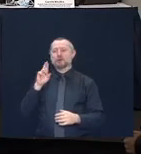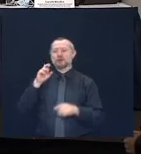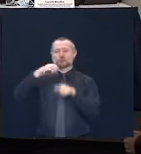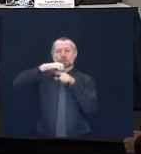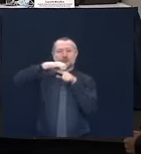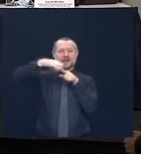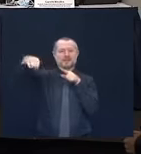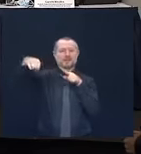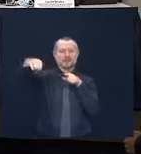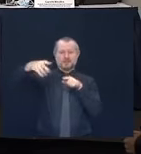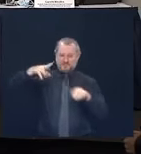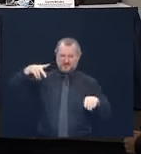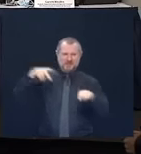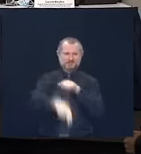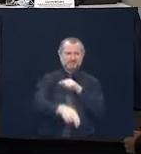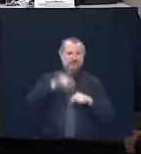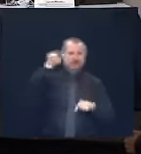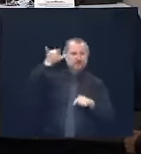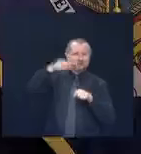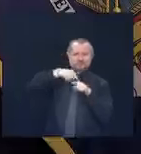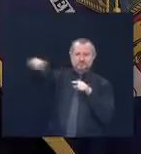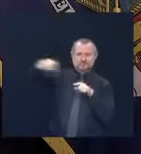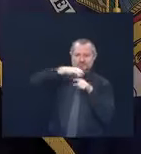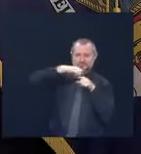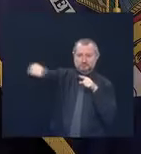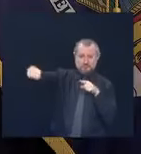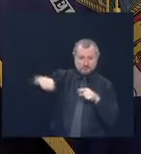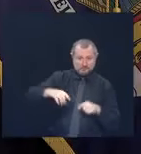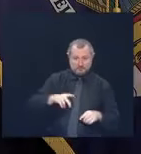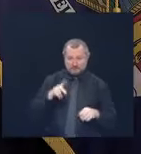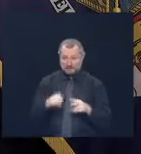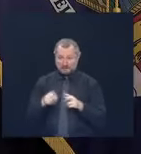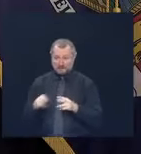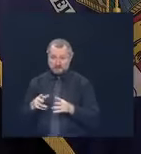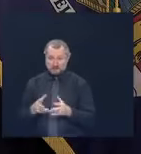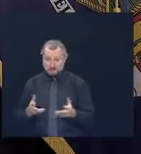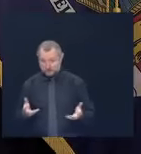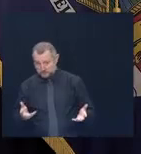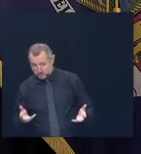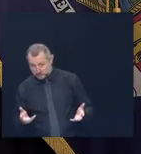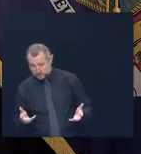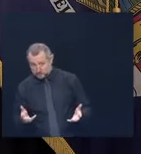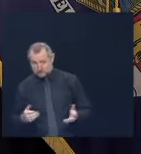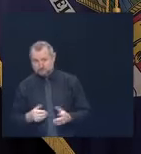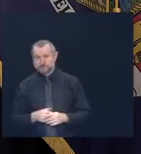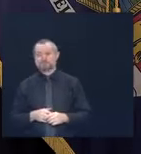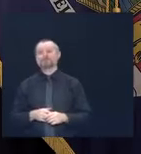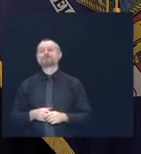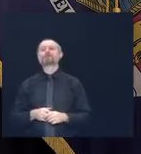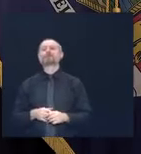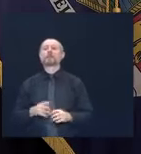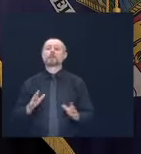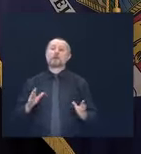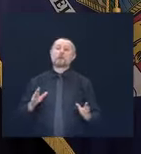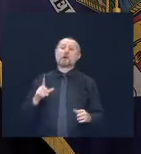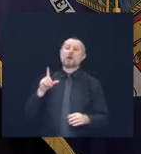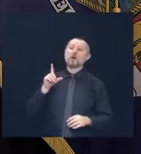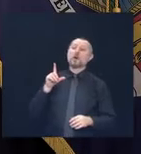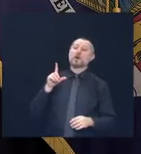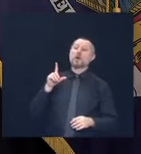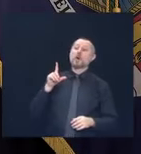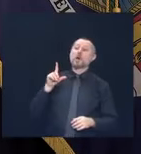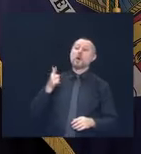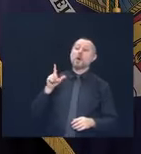to move forward with this very expensive project? The completing LaGuardia is